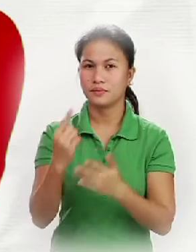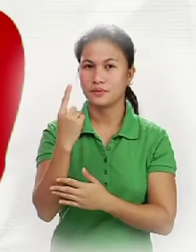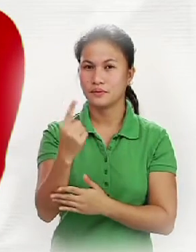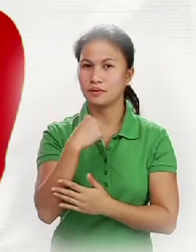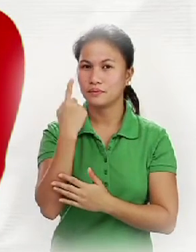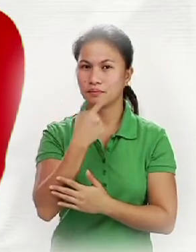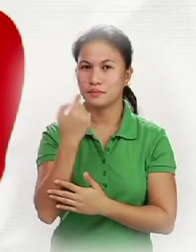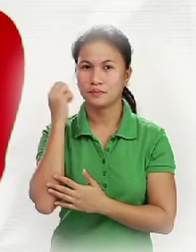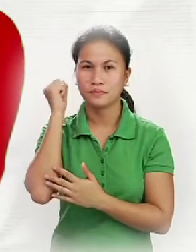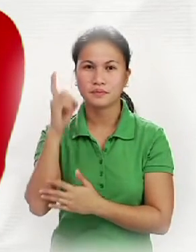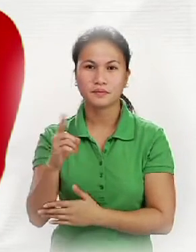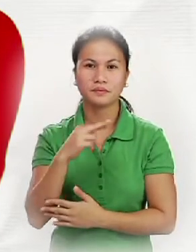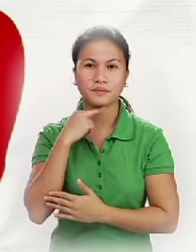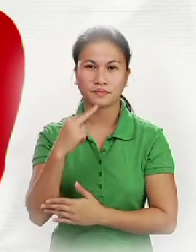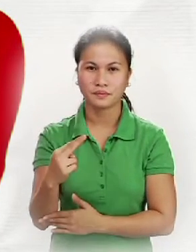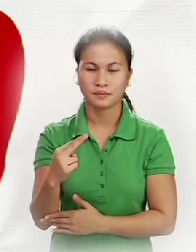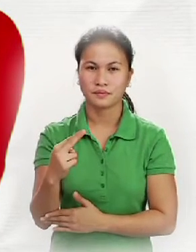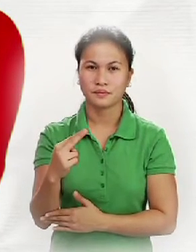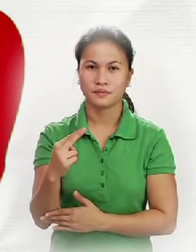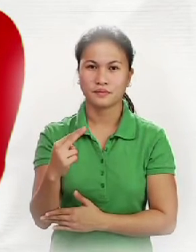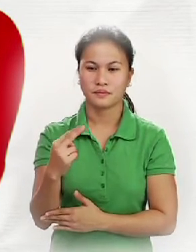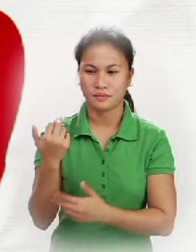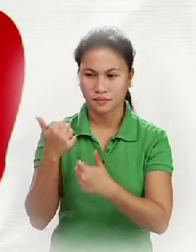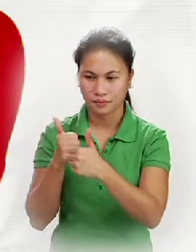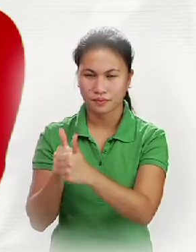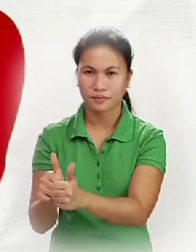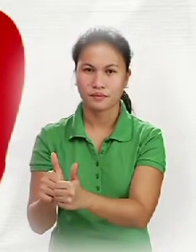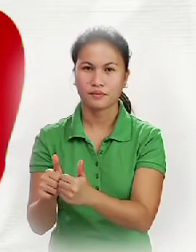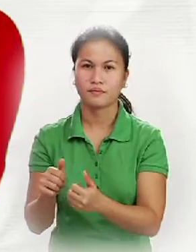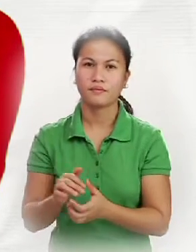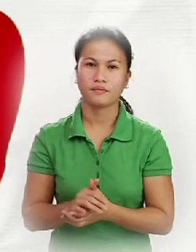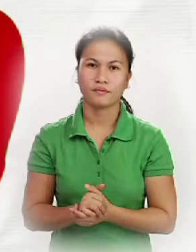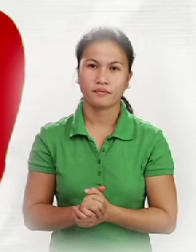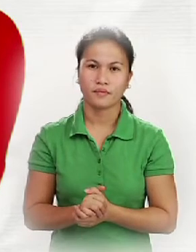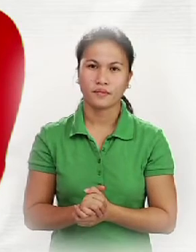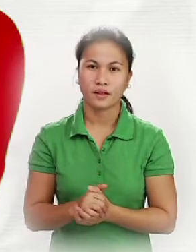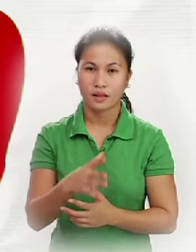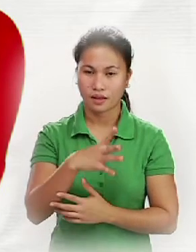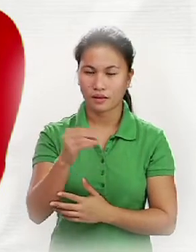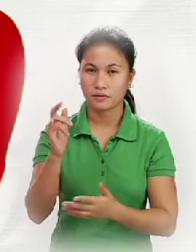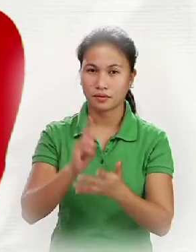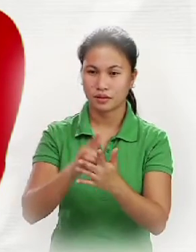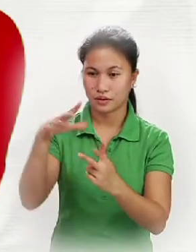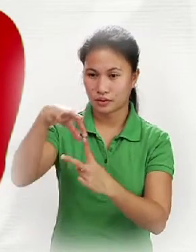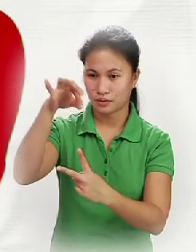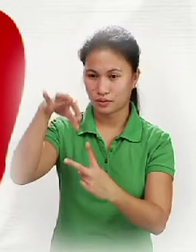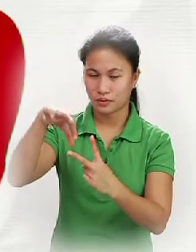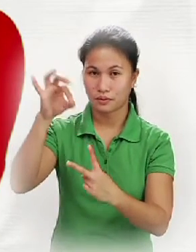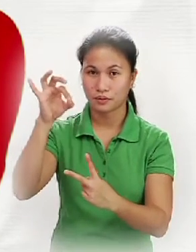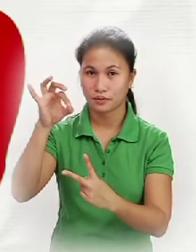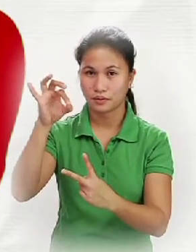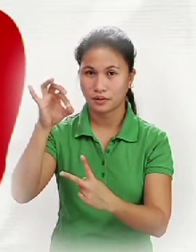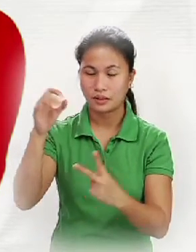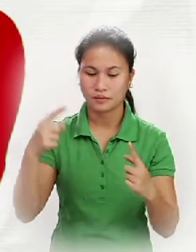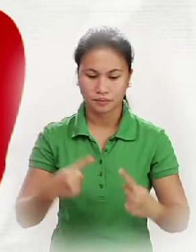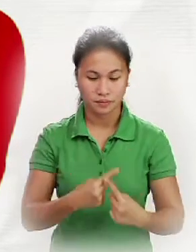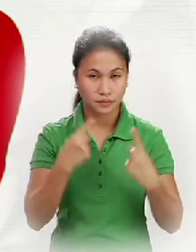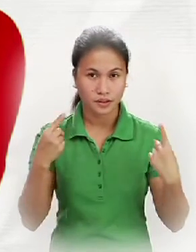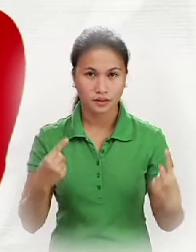Jesus someone who should not be emulated or followed. And they chose